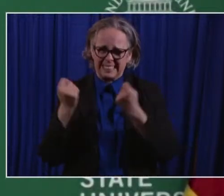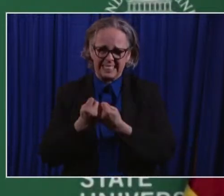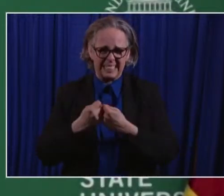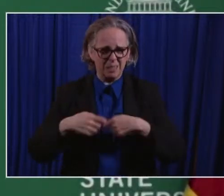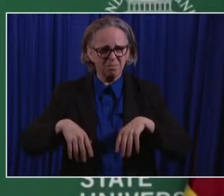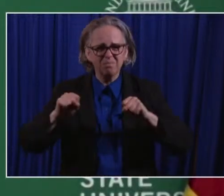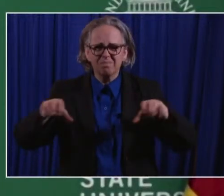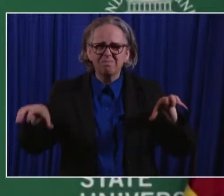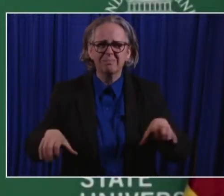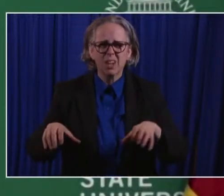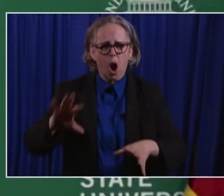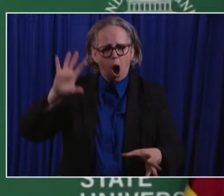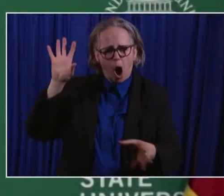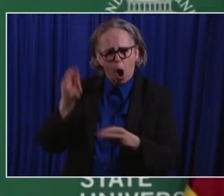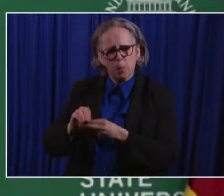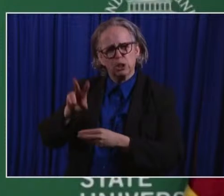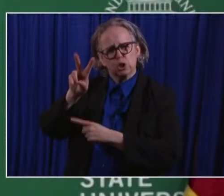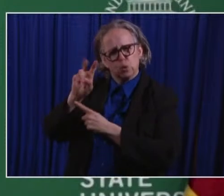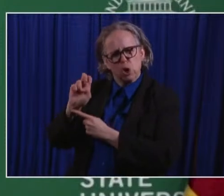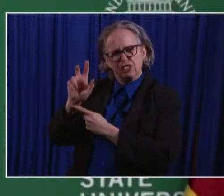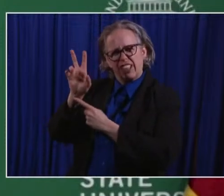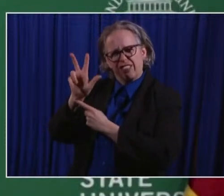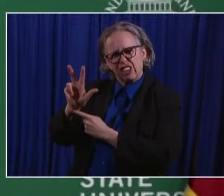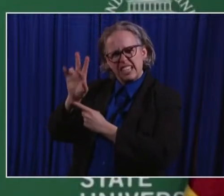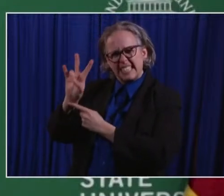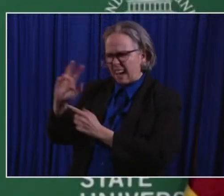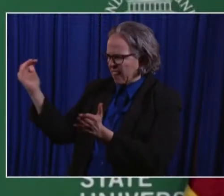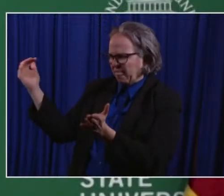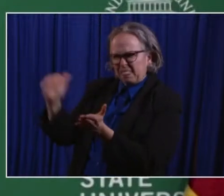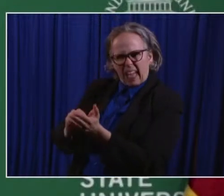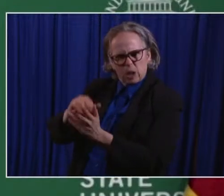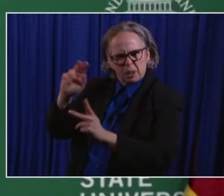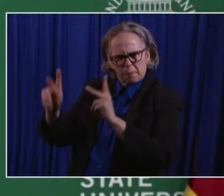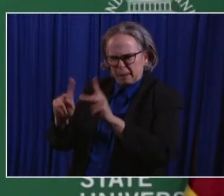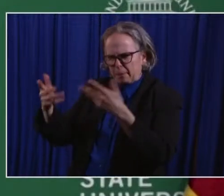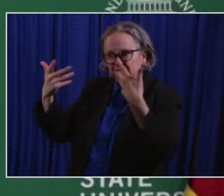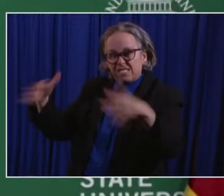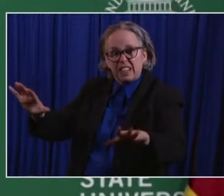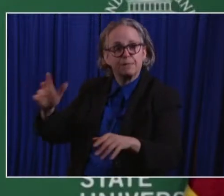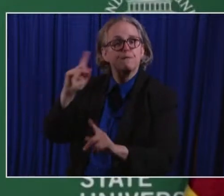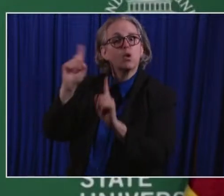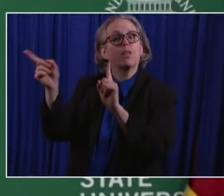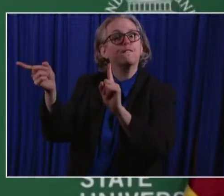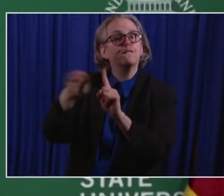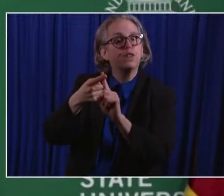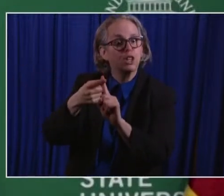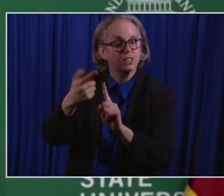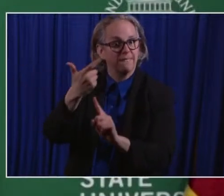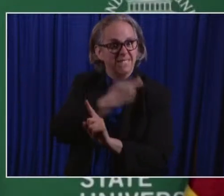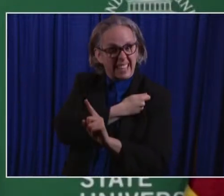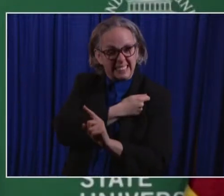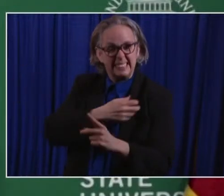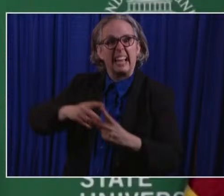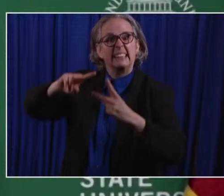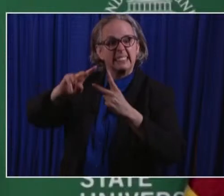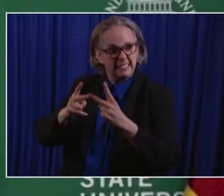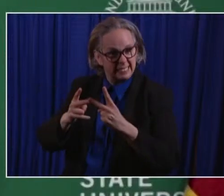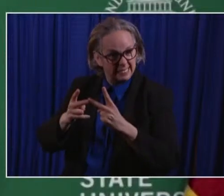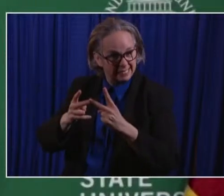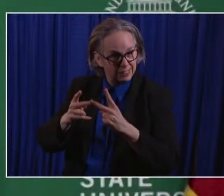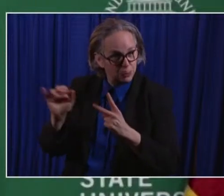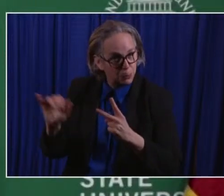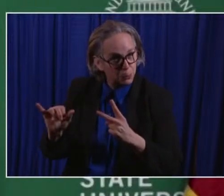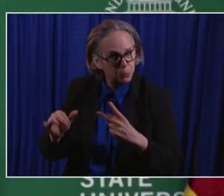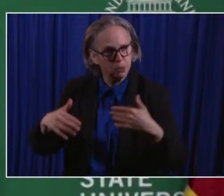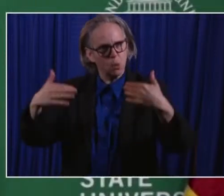237,000 first and second doses out, a total of 237,000 second doses of the first and second